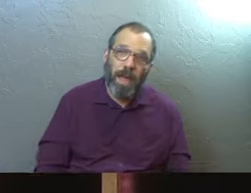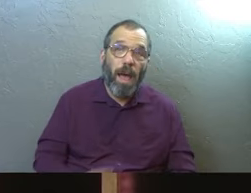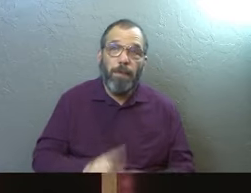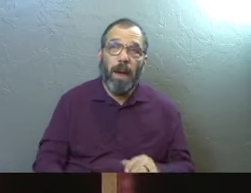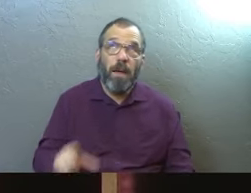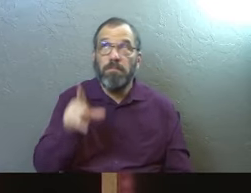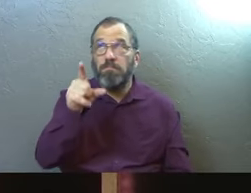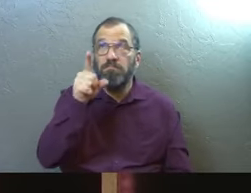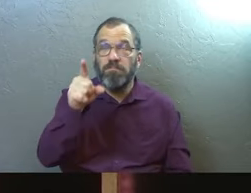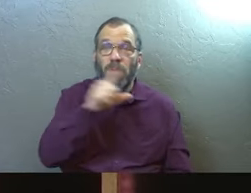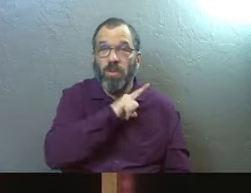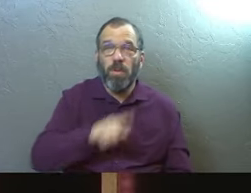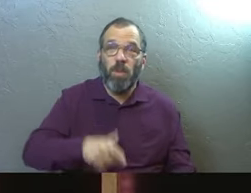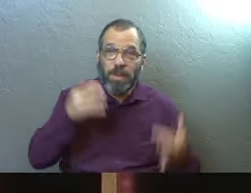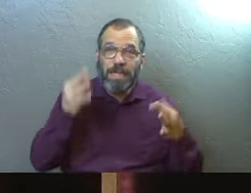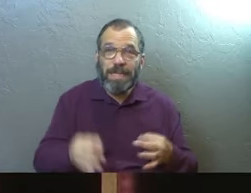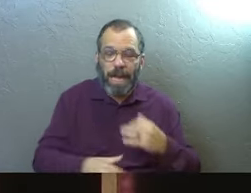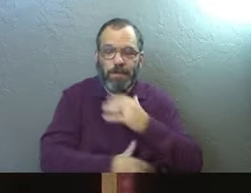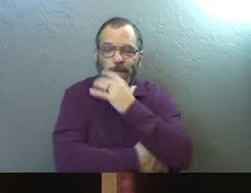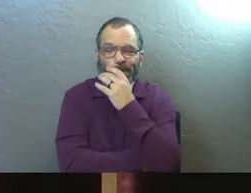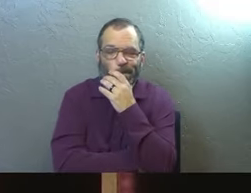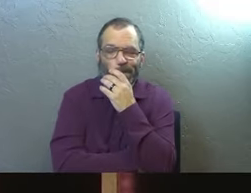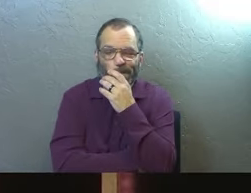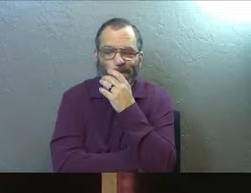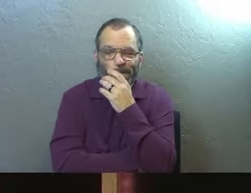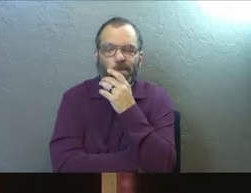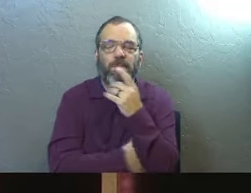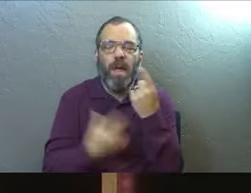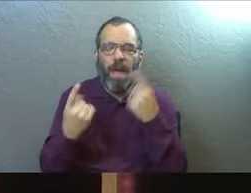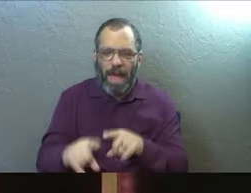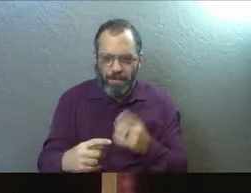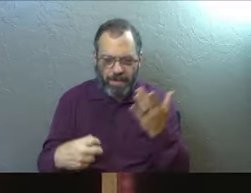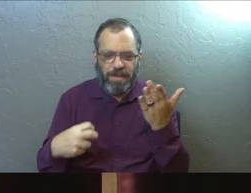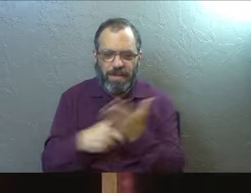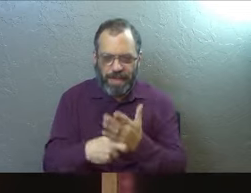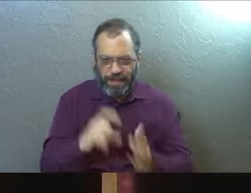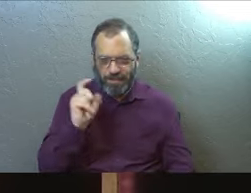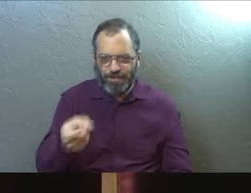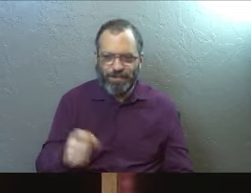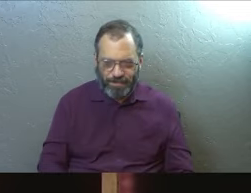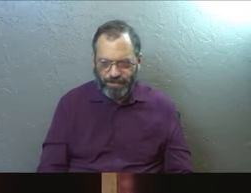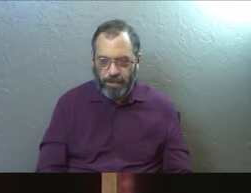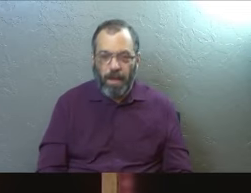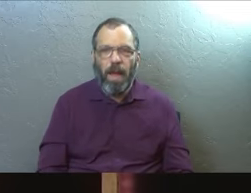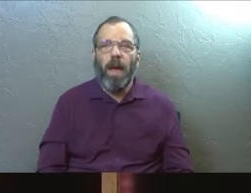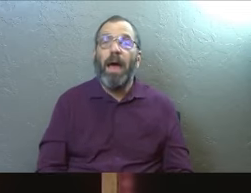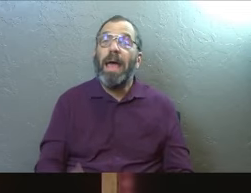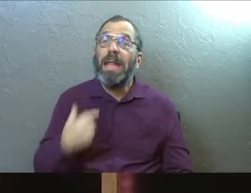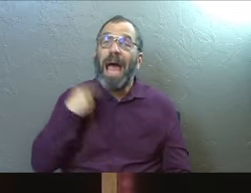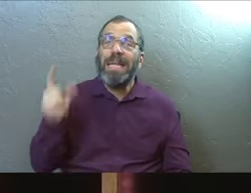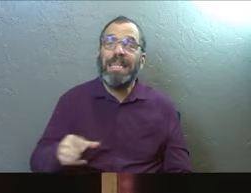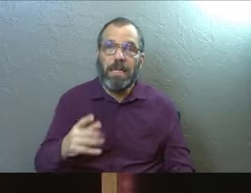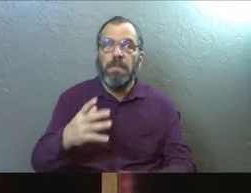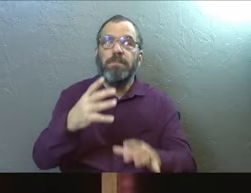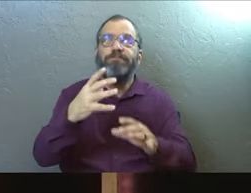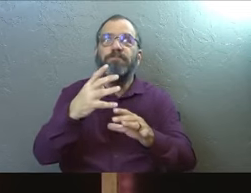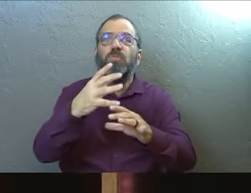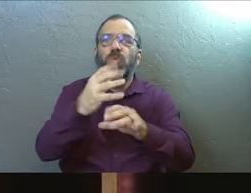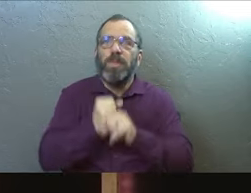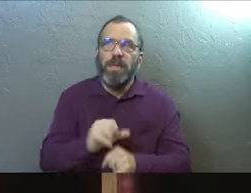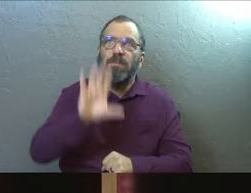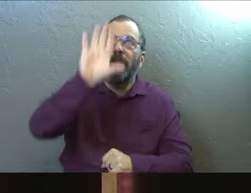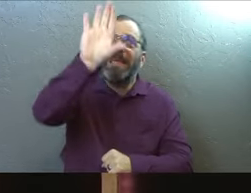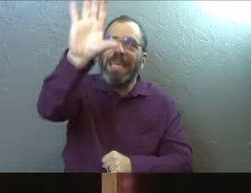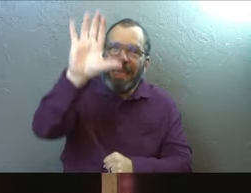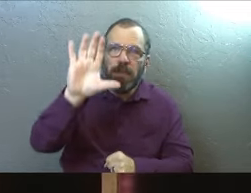But the Lord decided that it was to happen. And I needed to receive that from